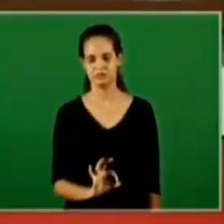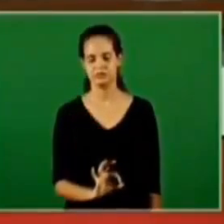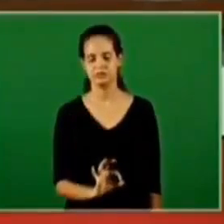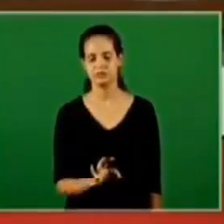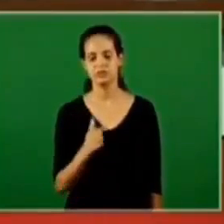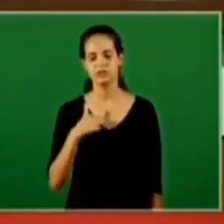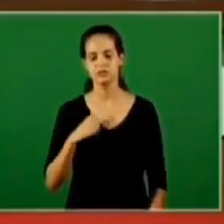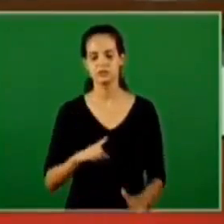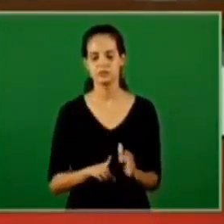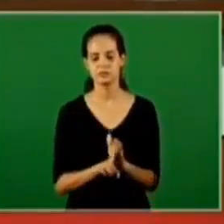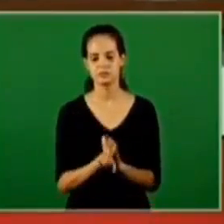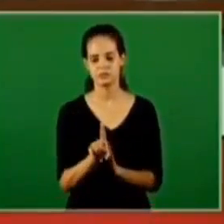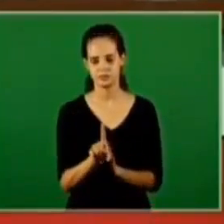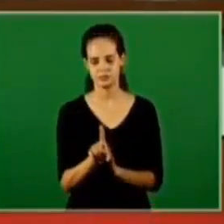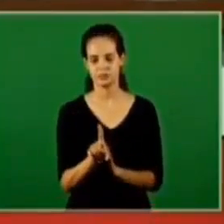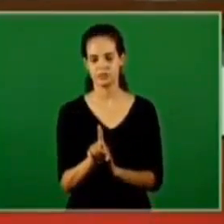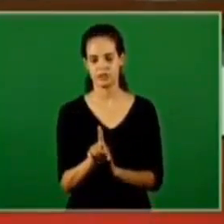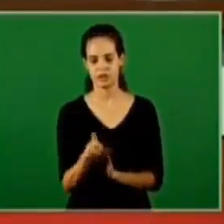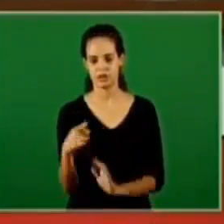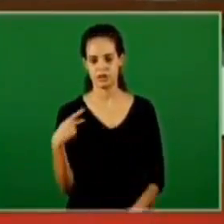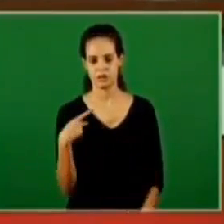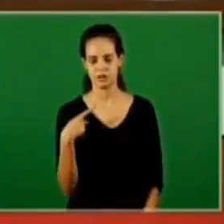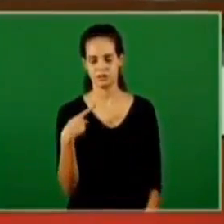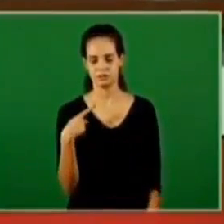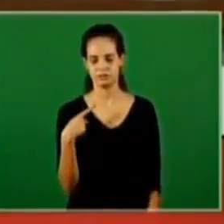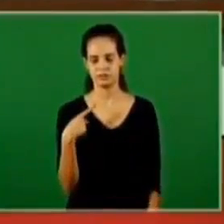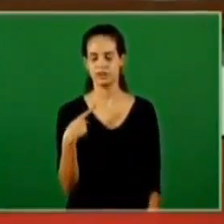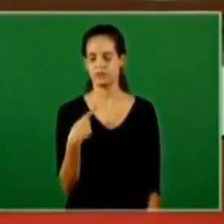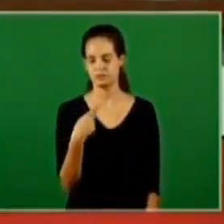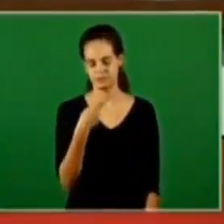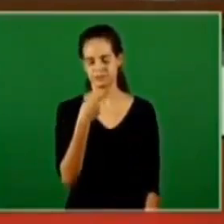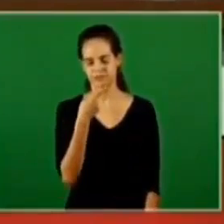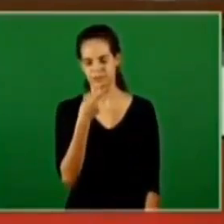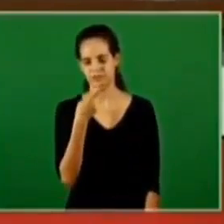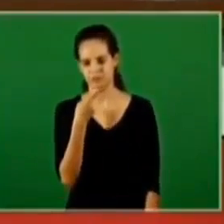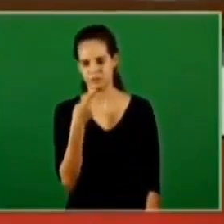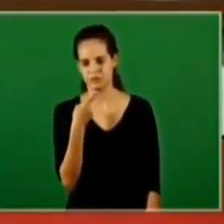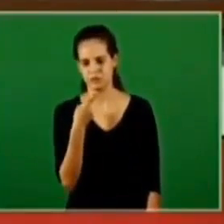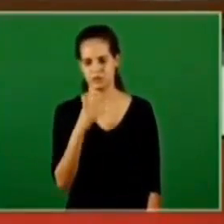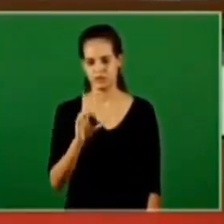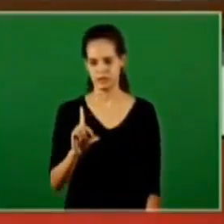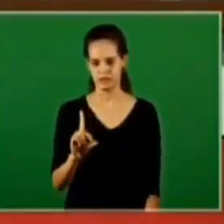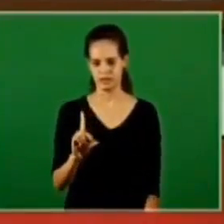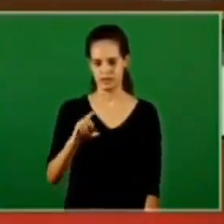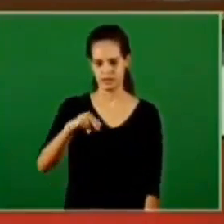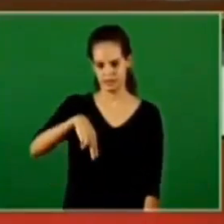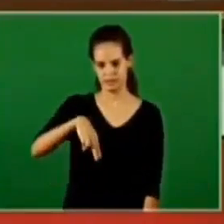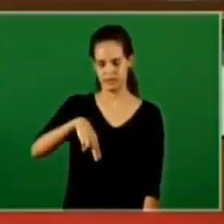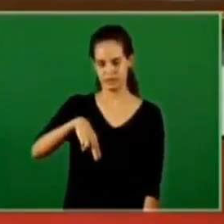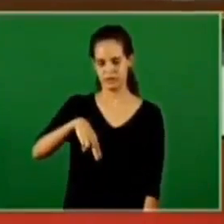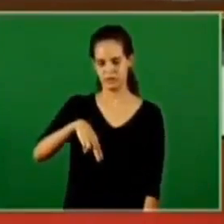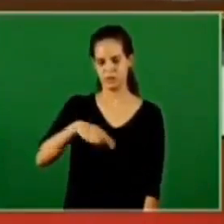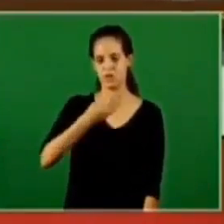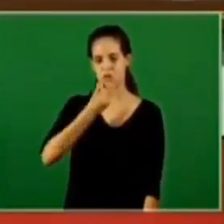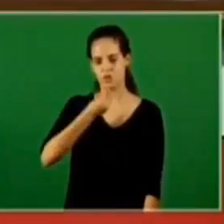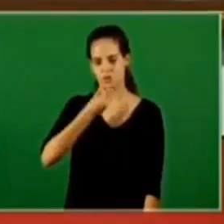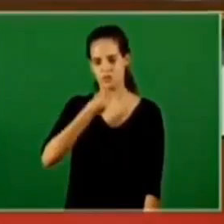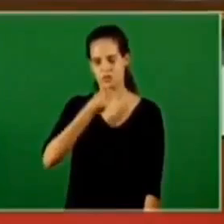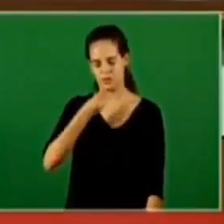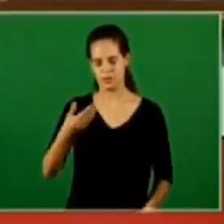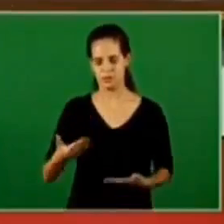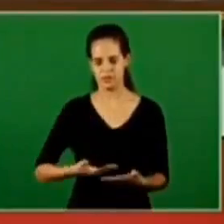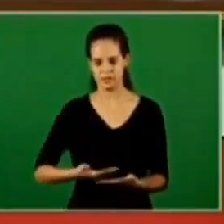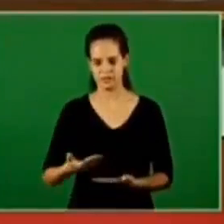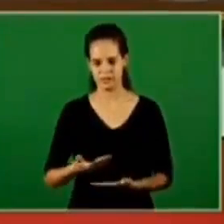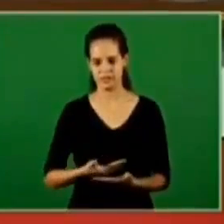marks, they can't walk in the presence of the Lord. And ask Daniel in the Den of Lions. Can